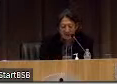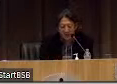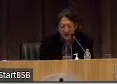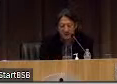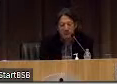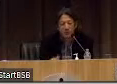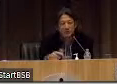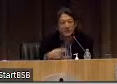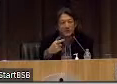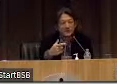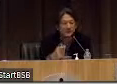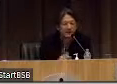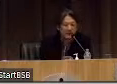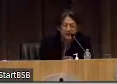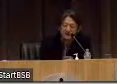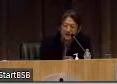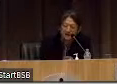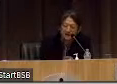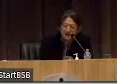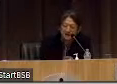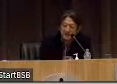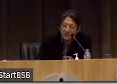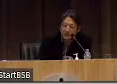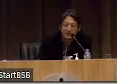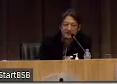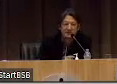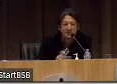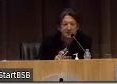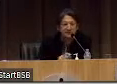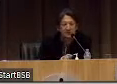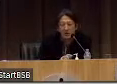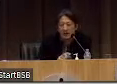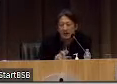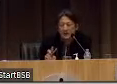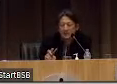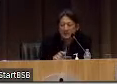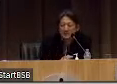And the other, thinking about in this parcel of